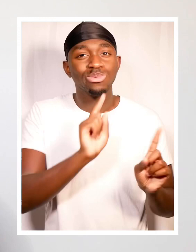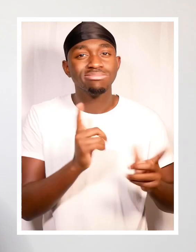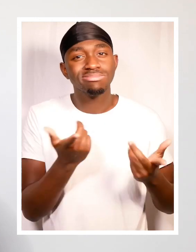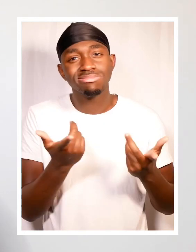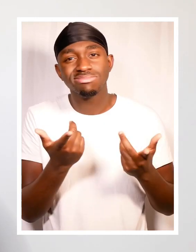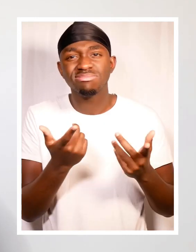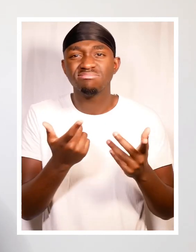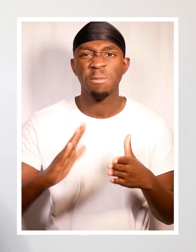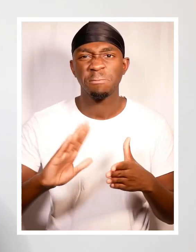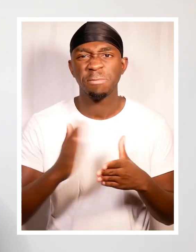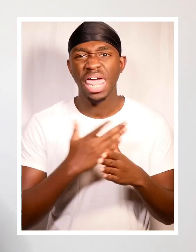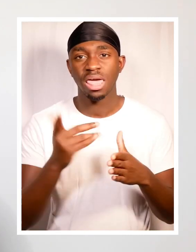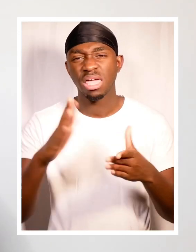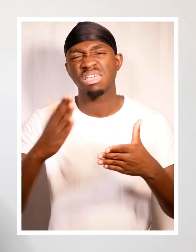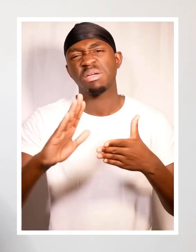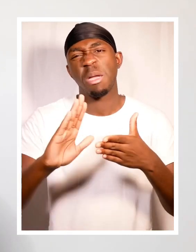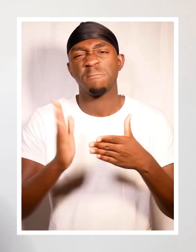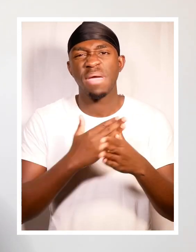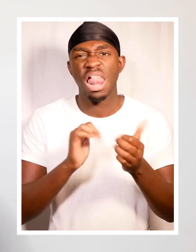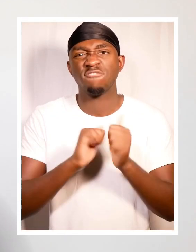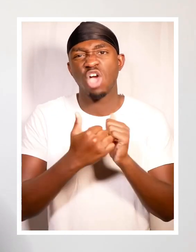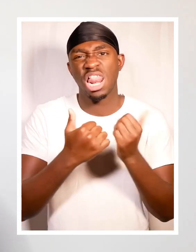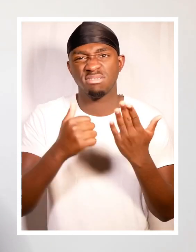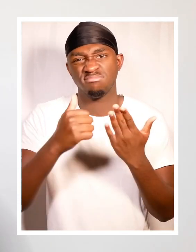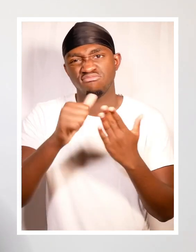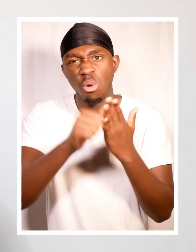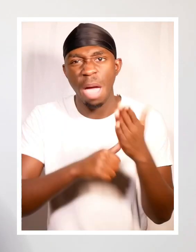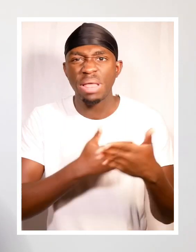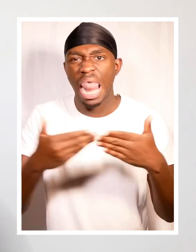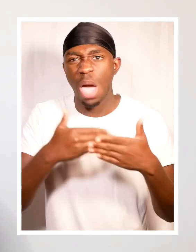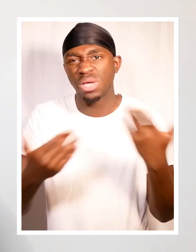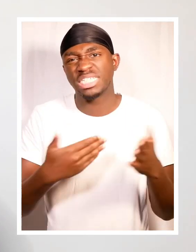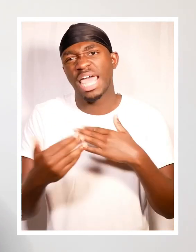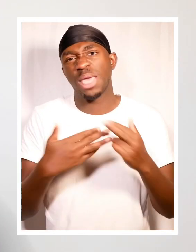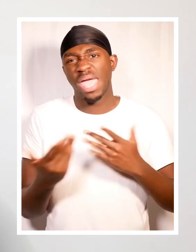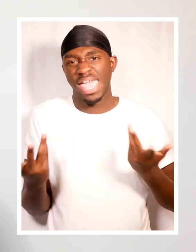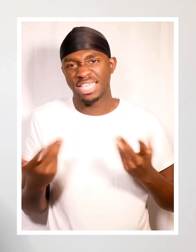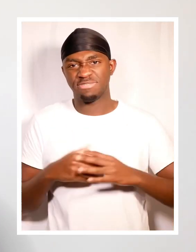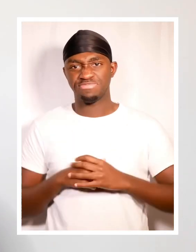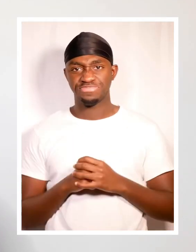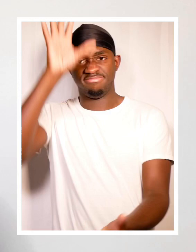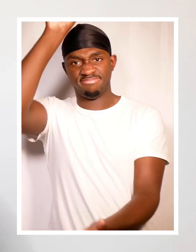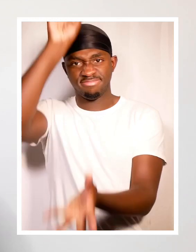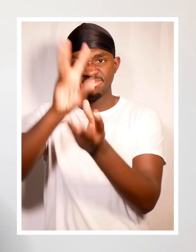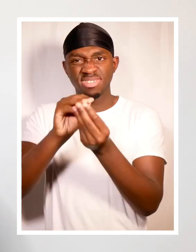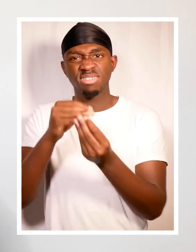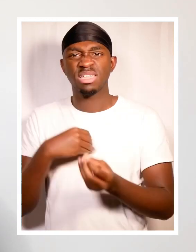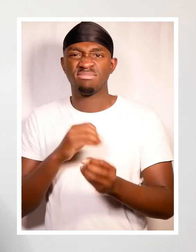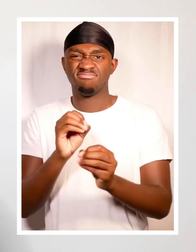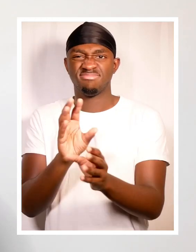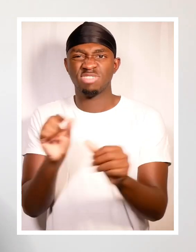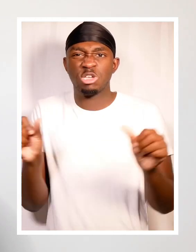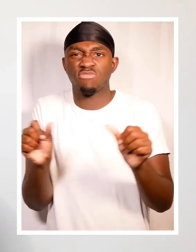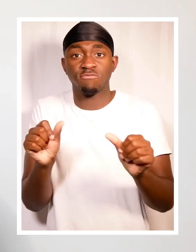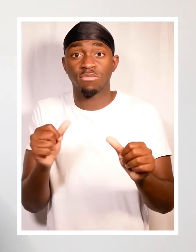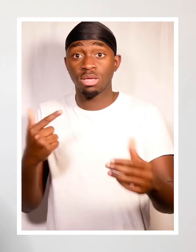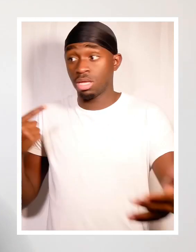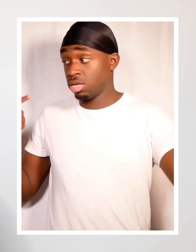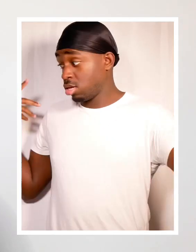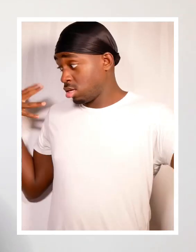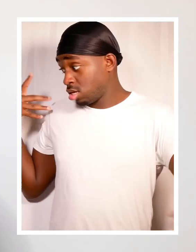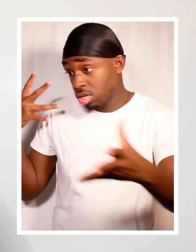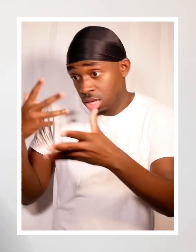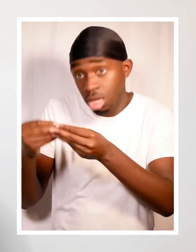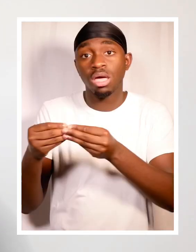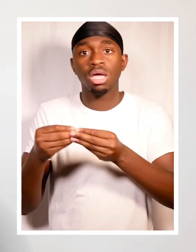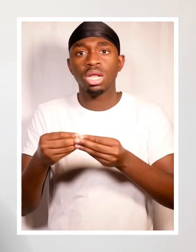interviews for roles that you were applying for and that's what happened in my case so i applied for some roles